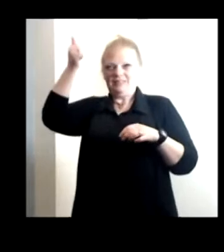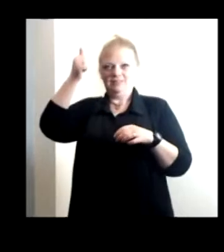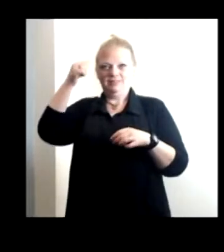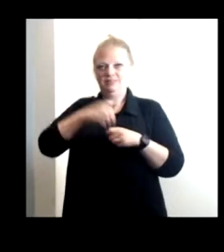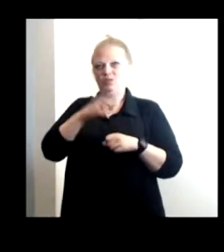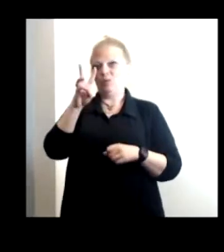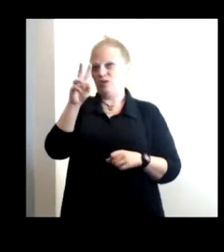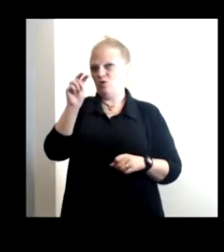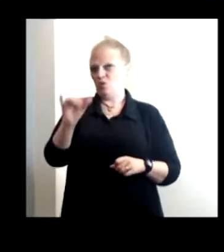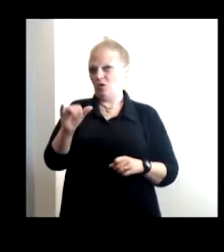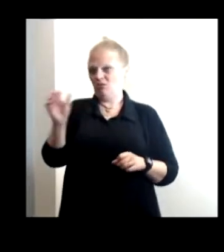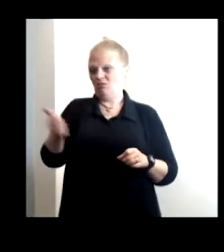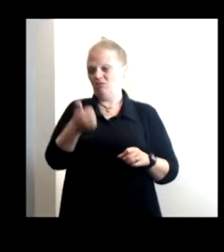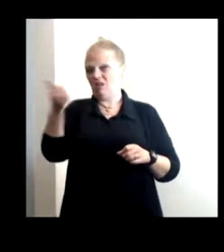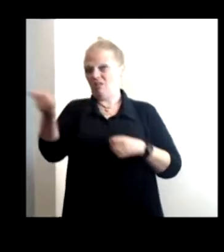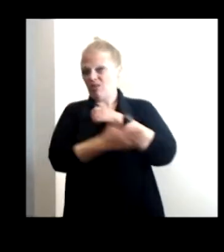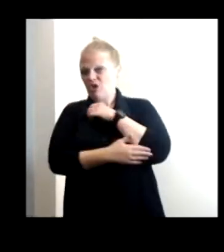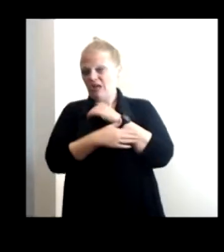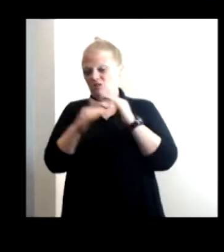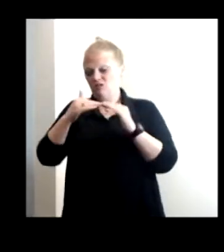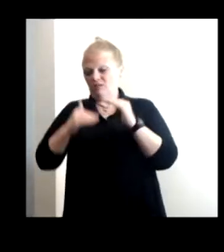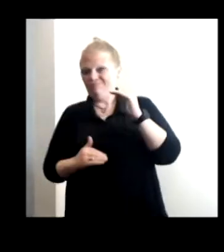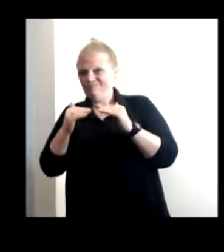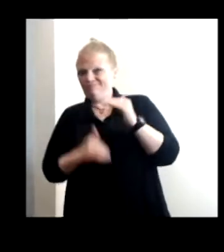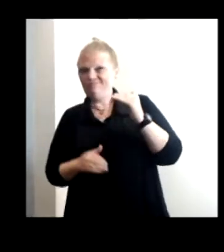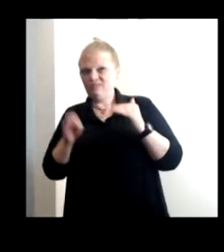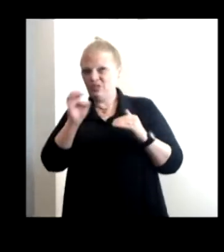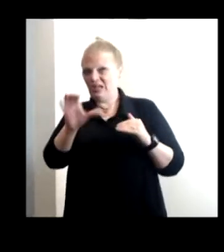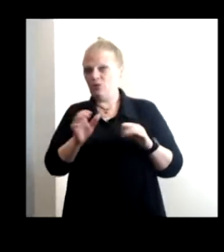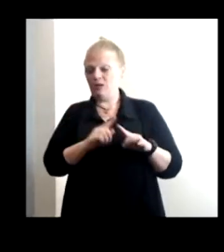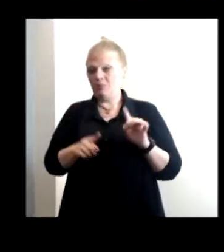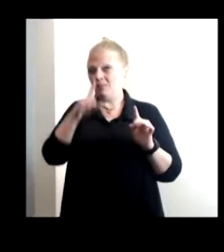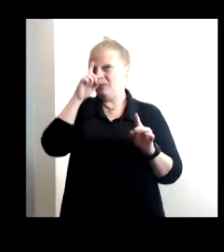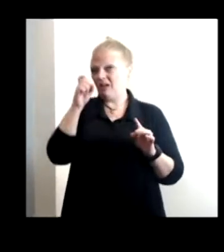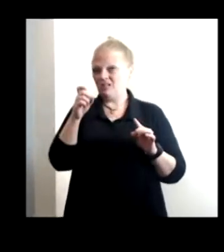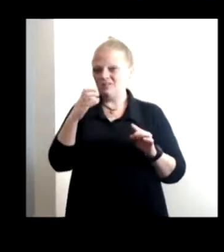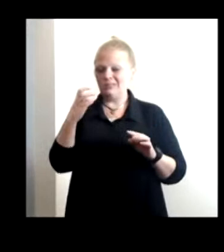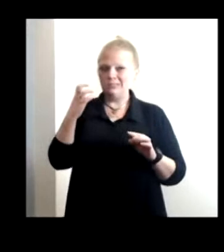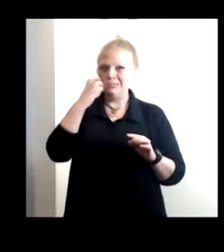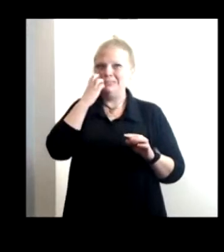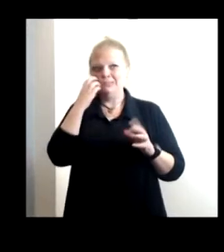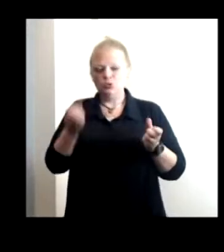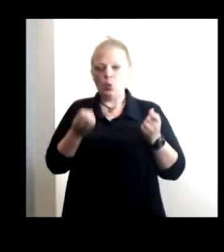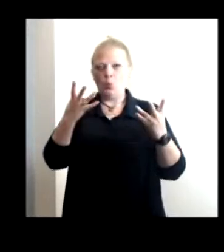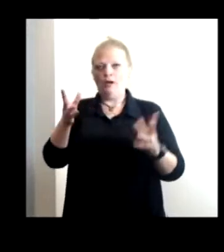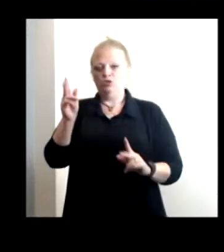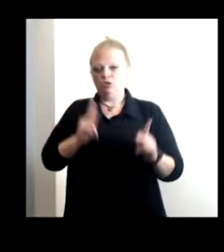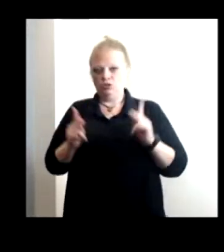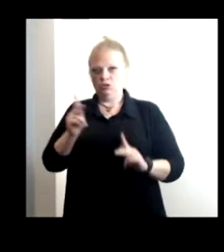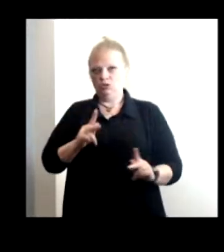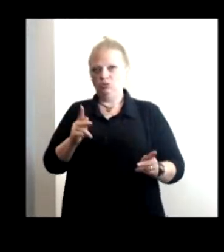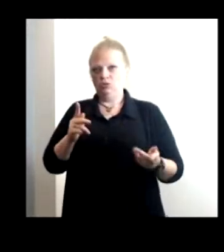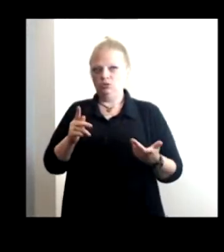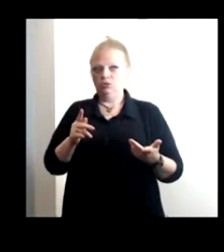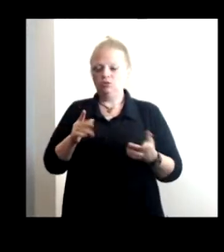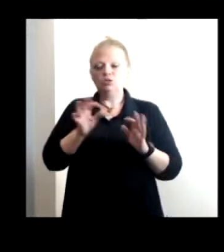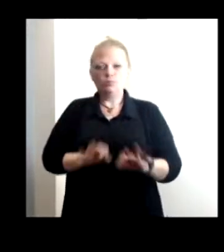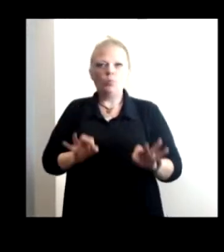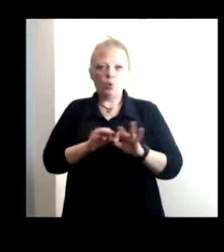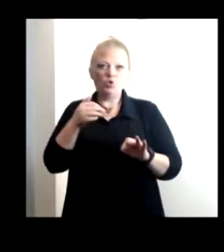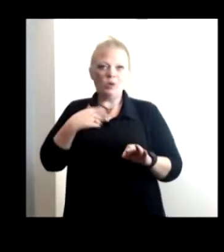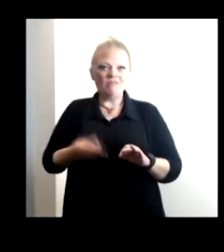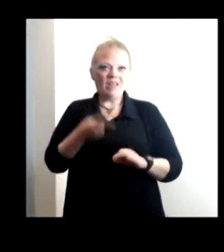New York. Other Western New York counties are lower than Erie County. But because of the density of our population, it really matters that we have high vaccination